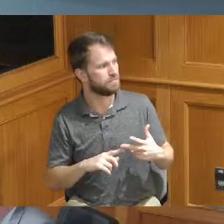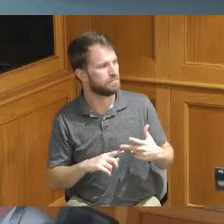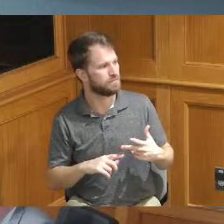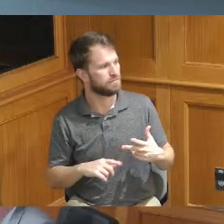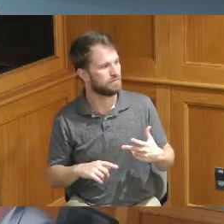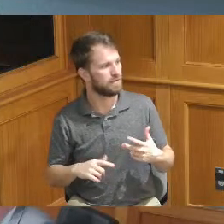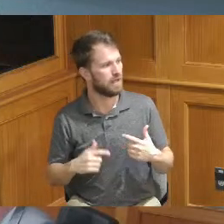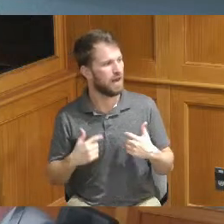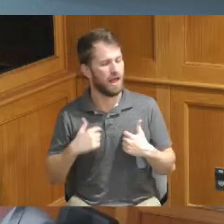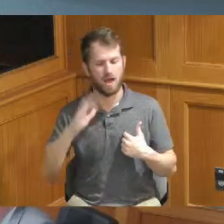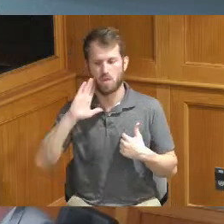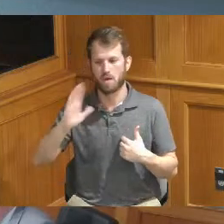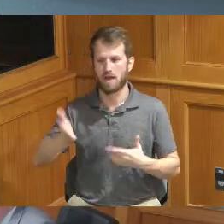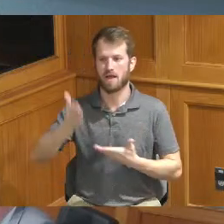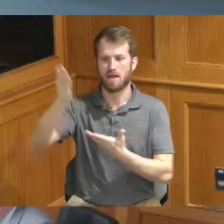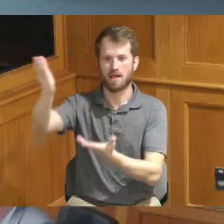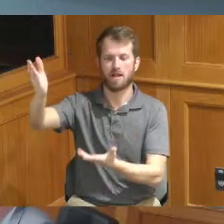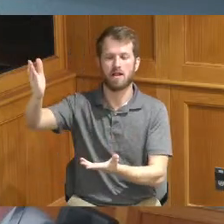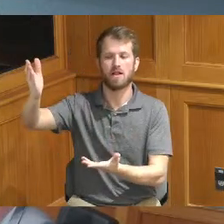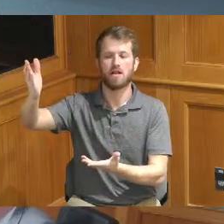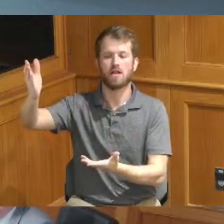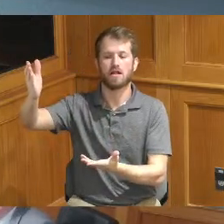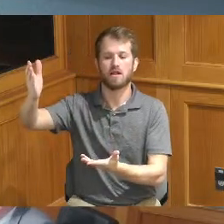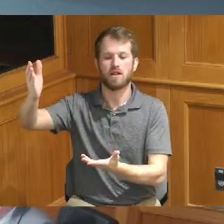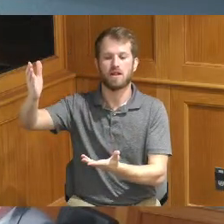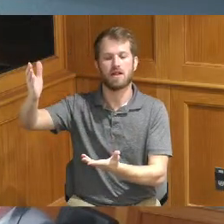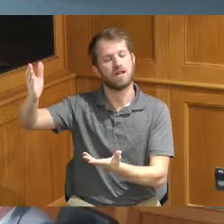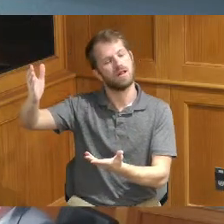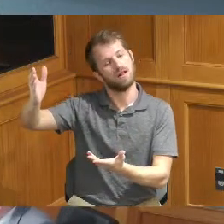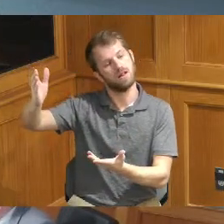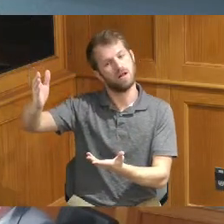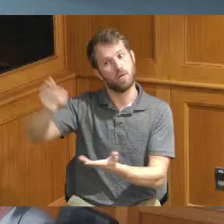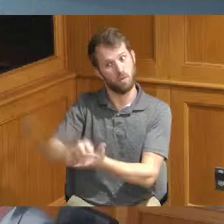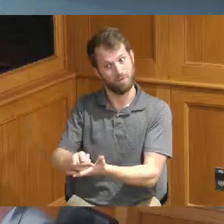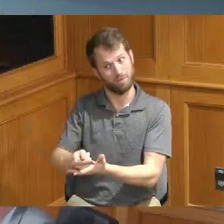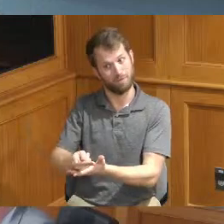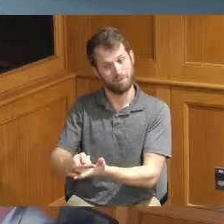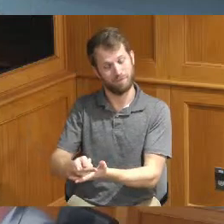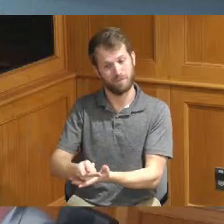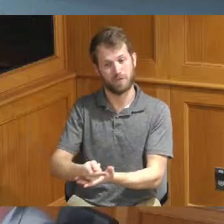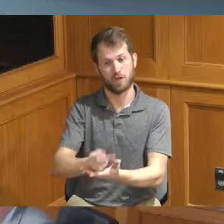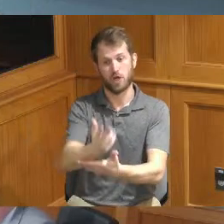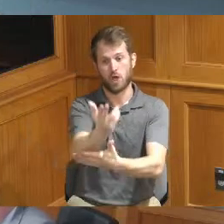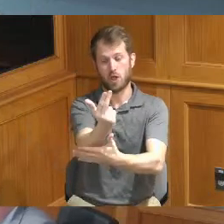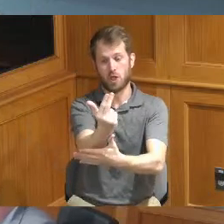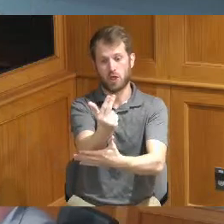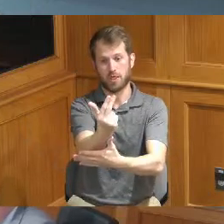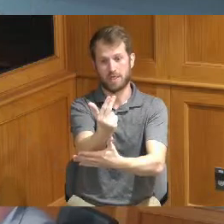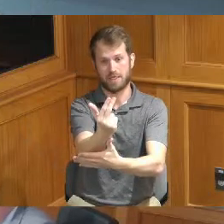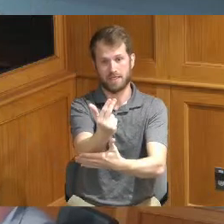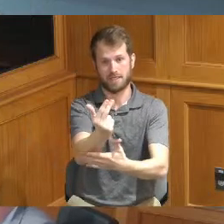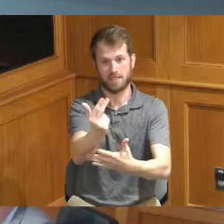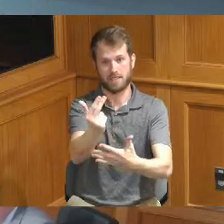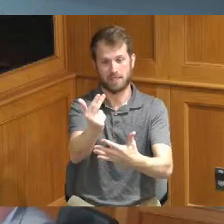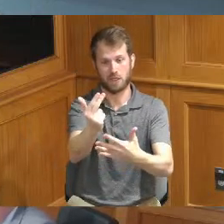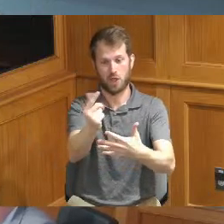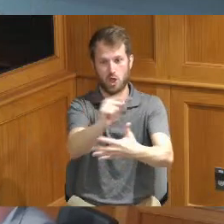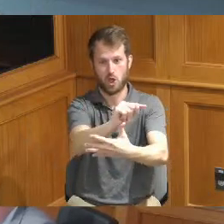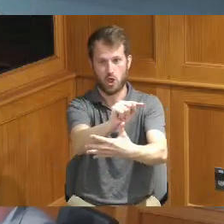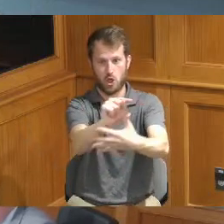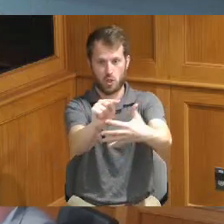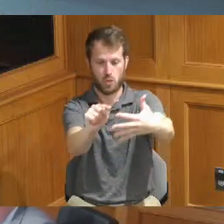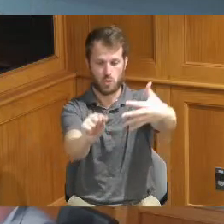I then will make a motion to approve items number 13